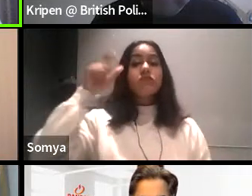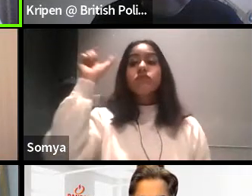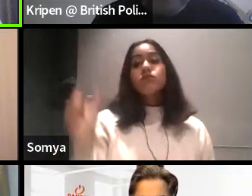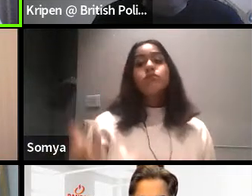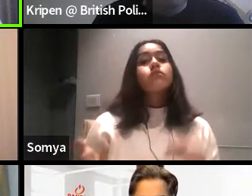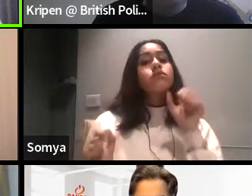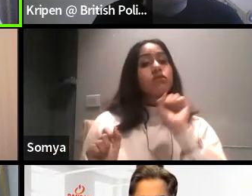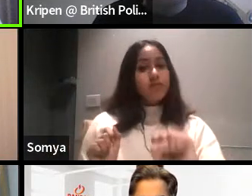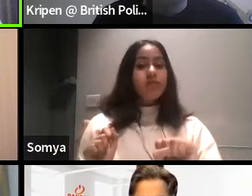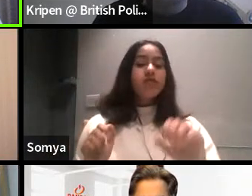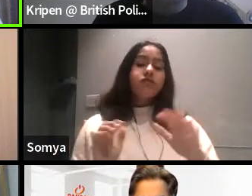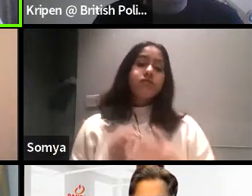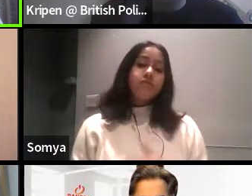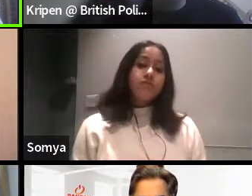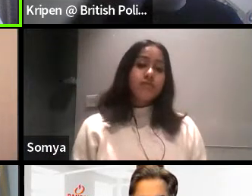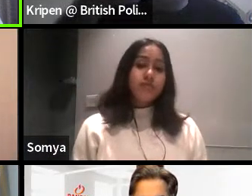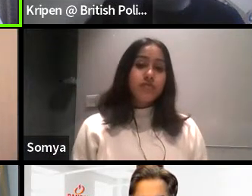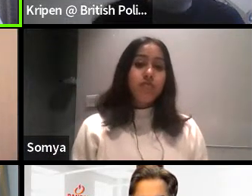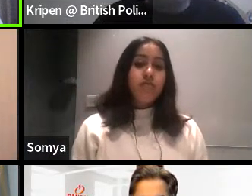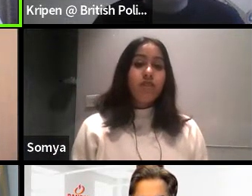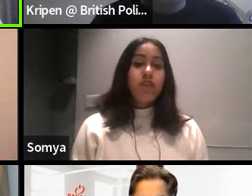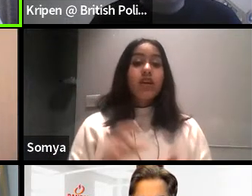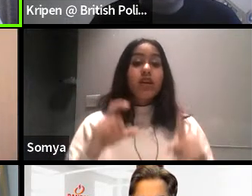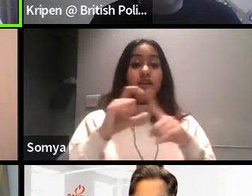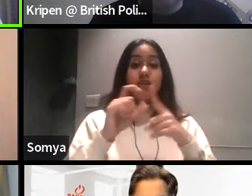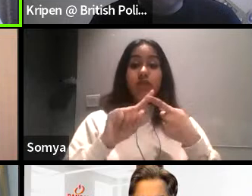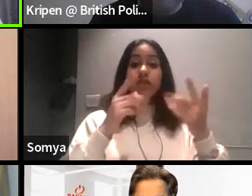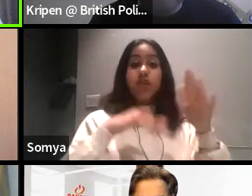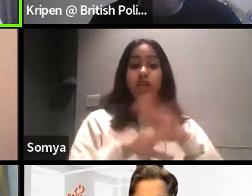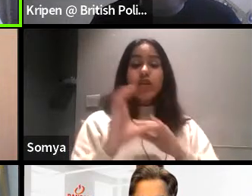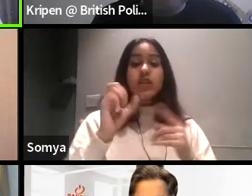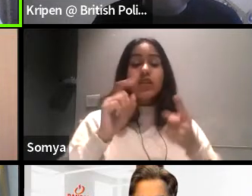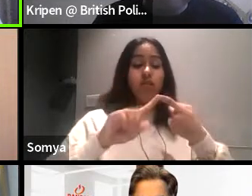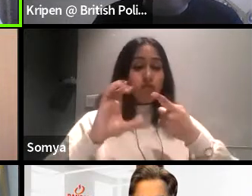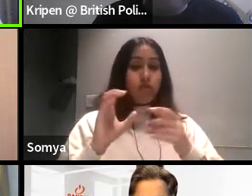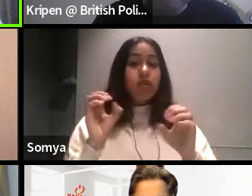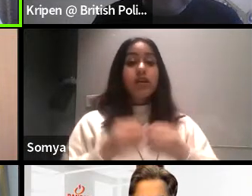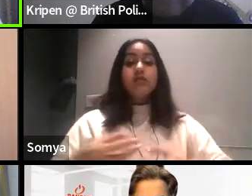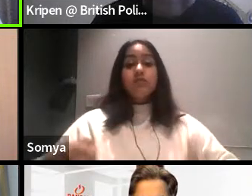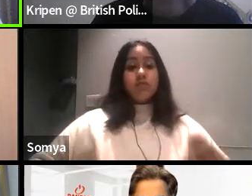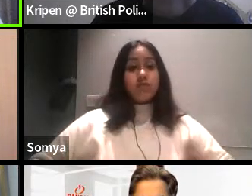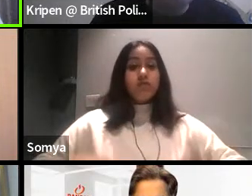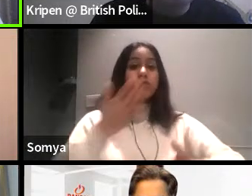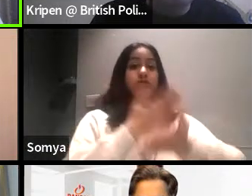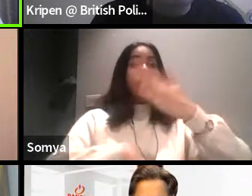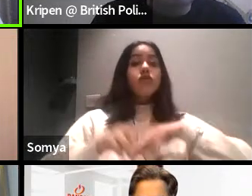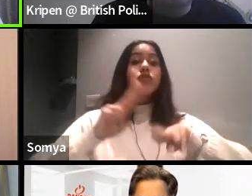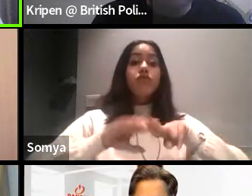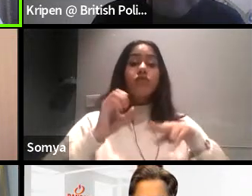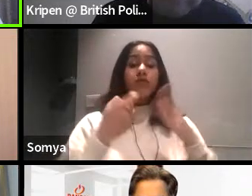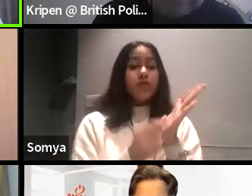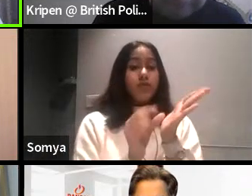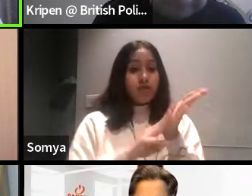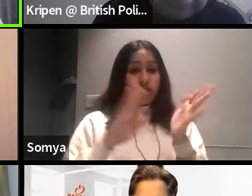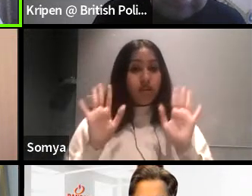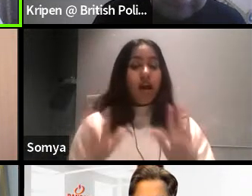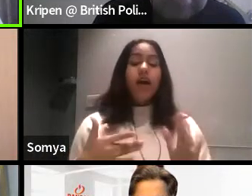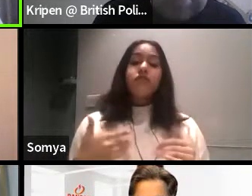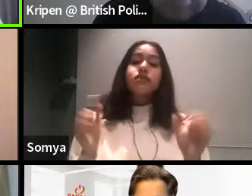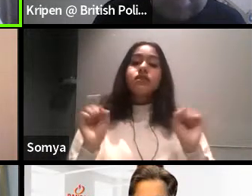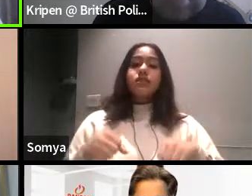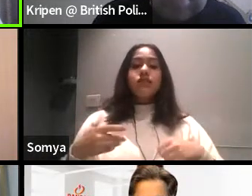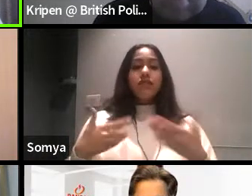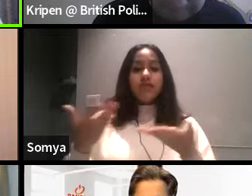to have you with us, sir. Ms. Diana Lightfoot, CEO, Business Disability Forum. We are grateful to have you with us,